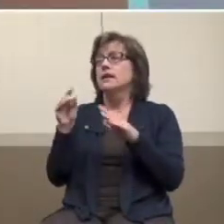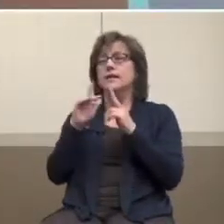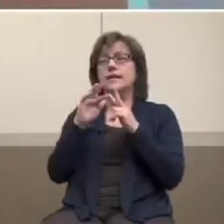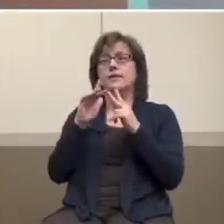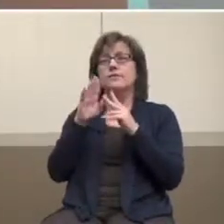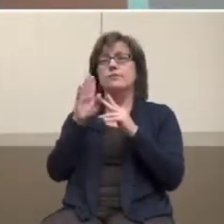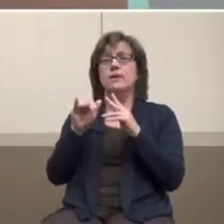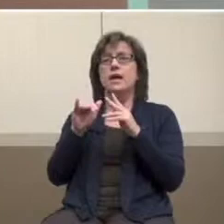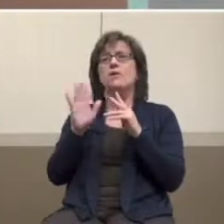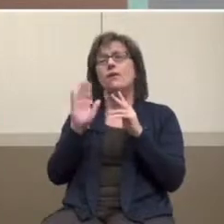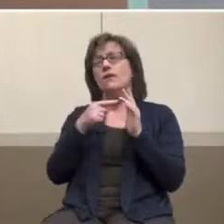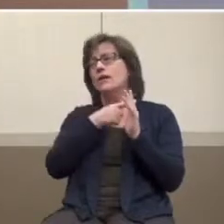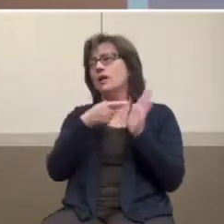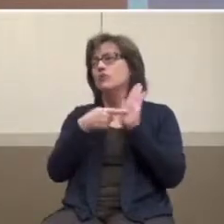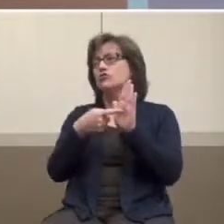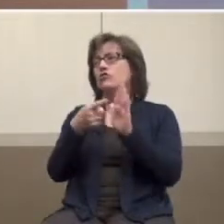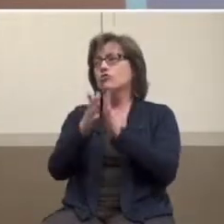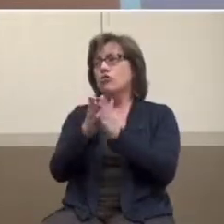it'll show you a book